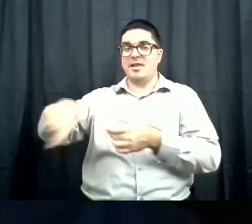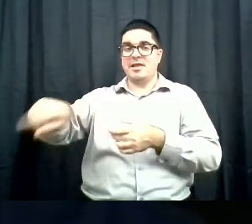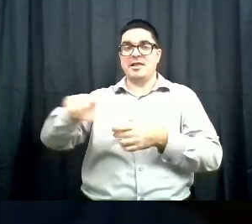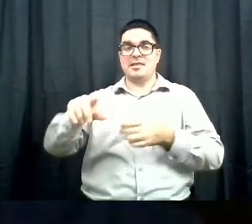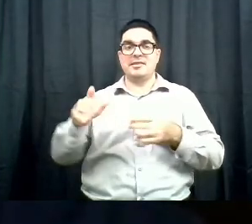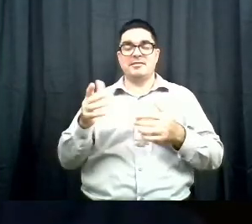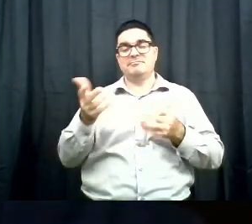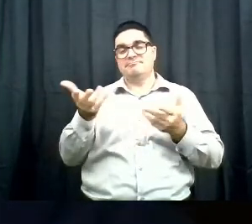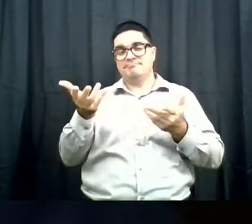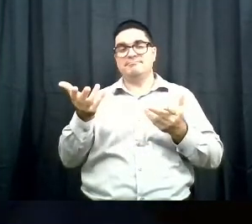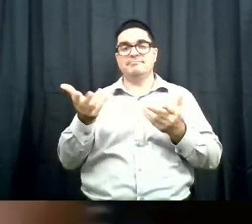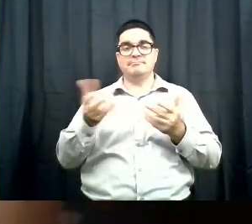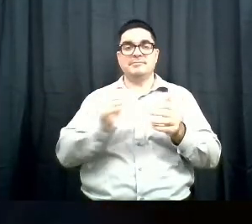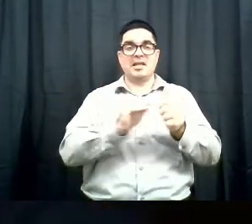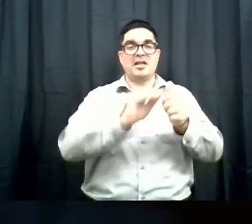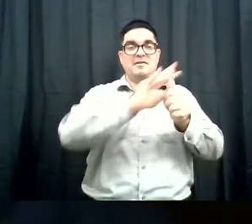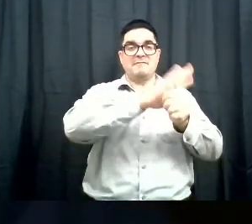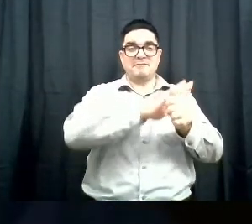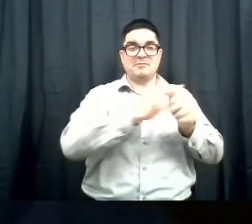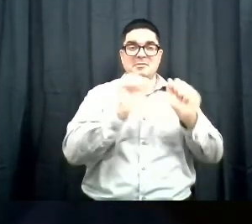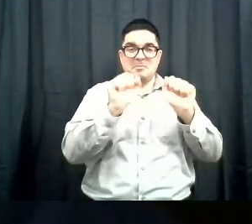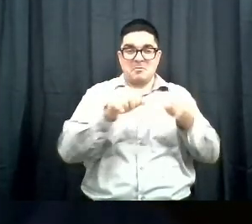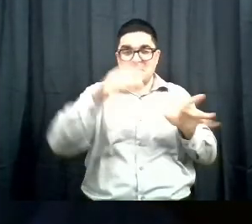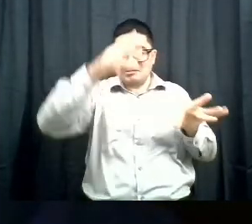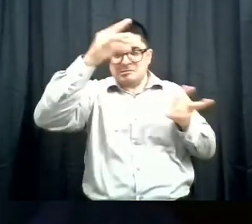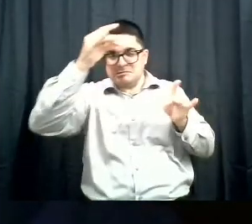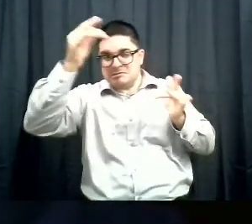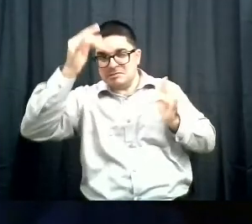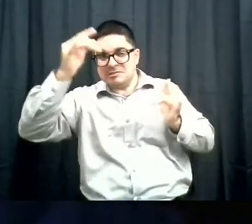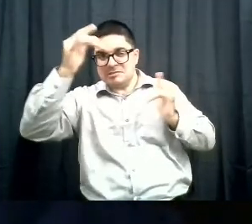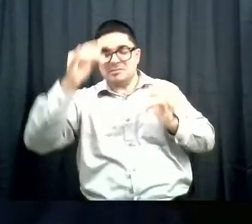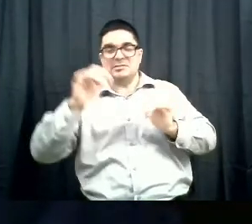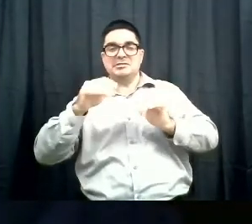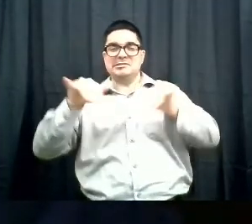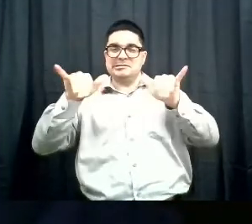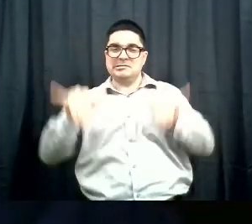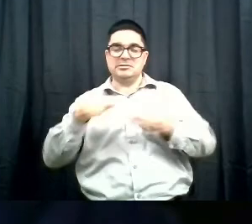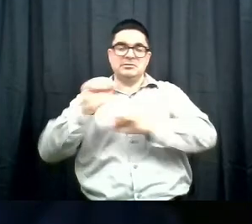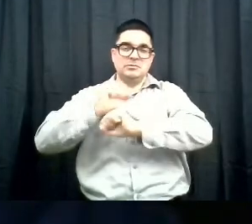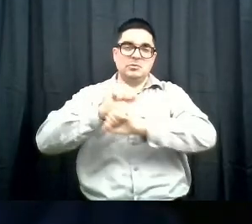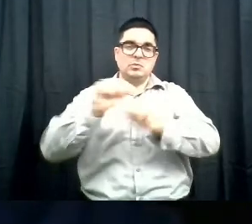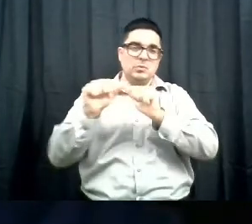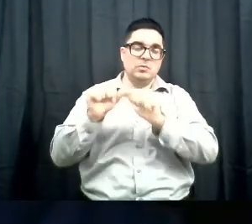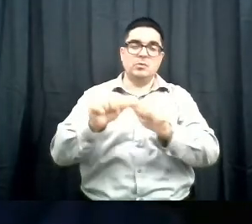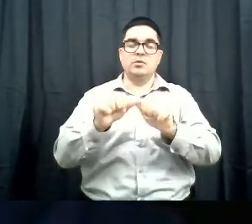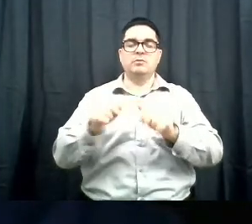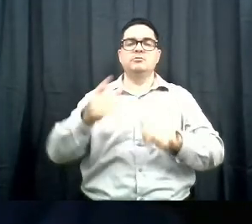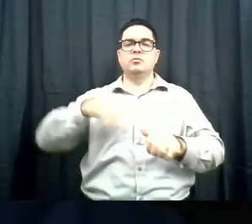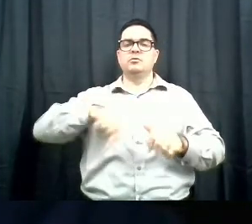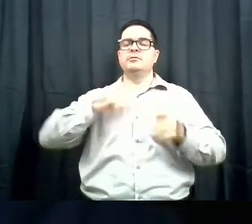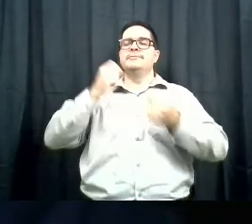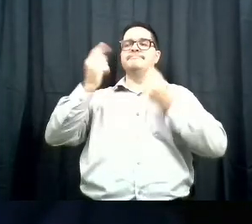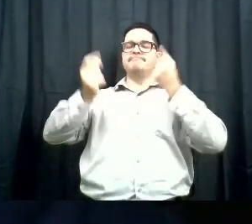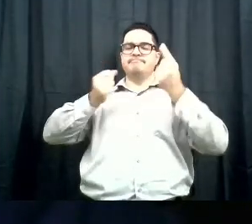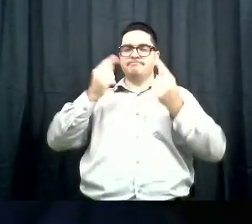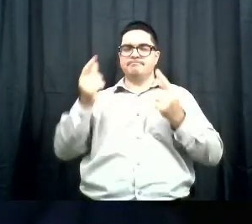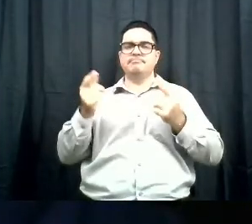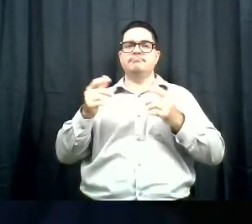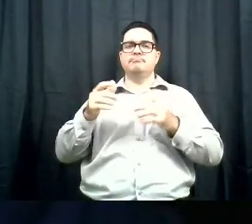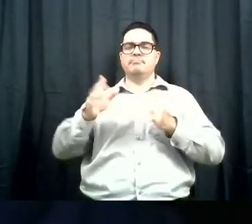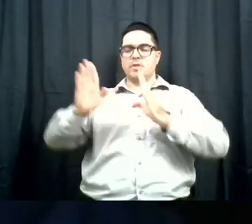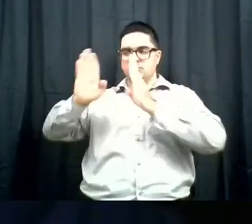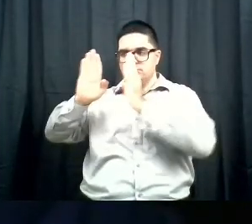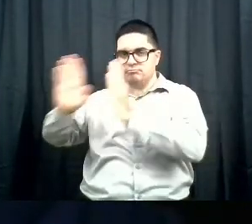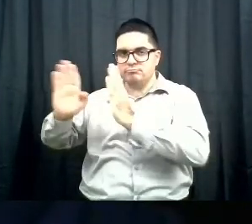permitted by the guidelines of the Treasury. So again, we have taken many actions in making sure that first line